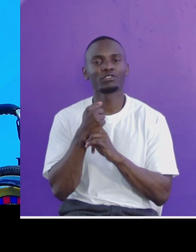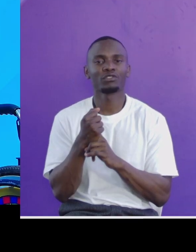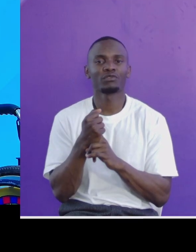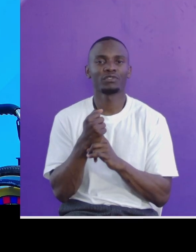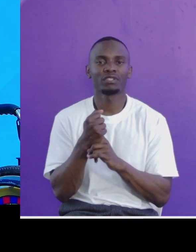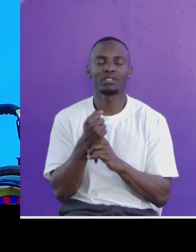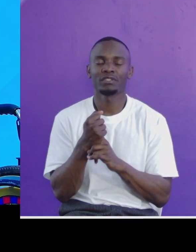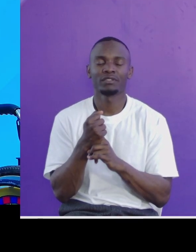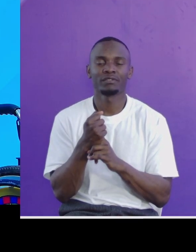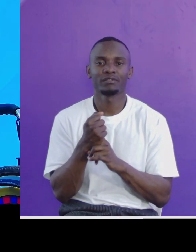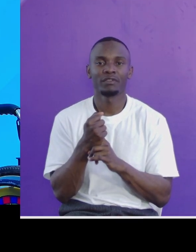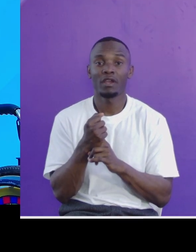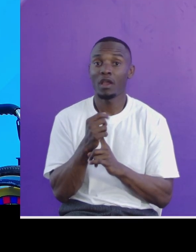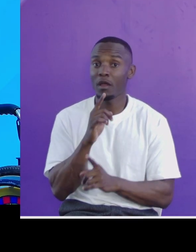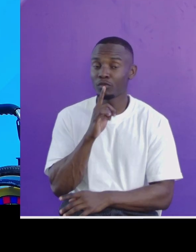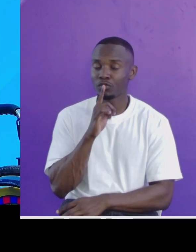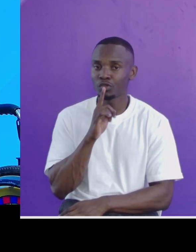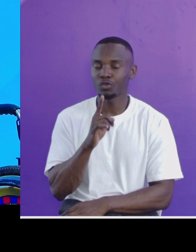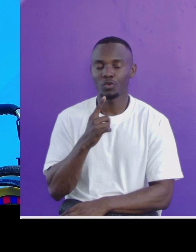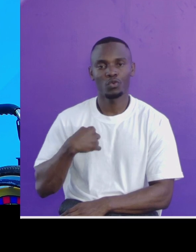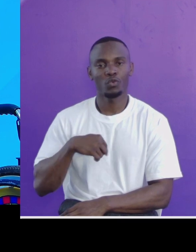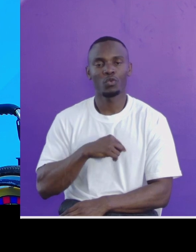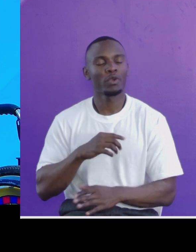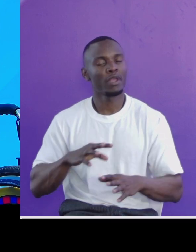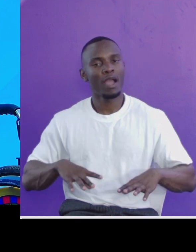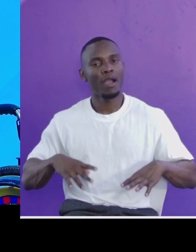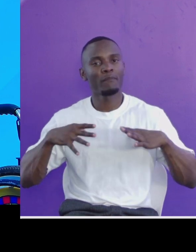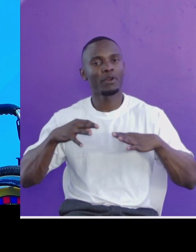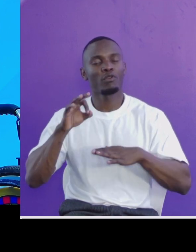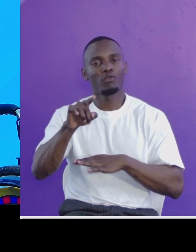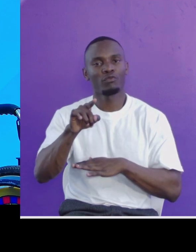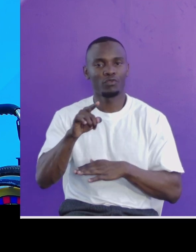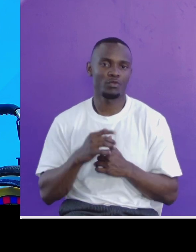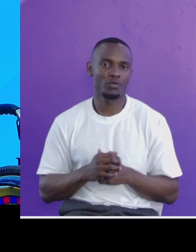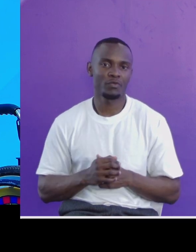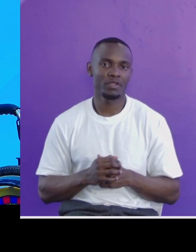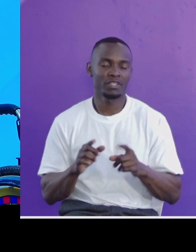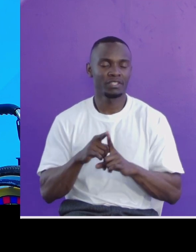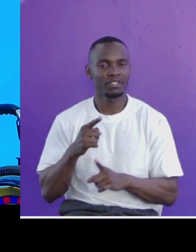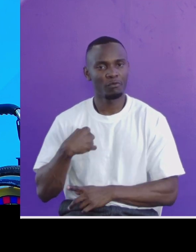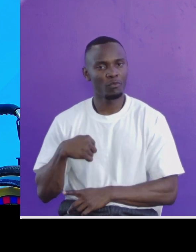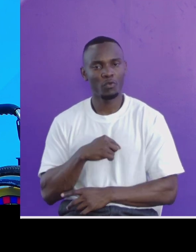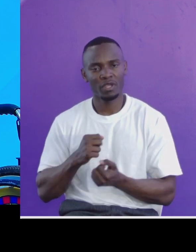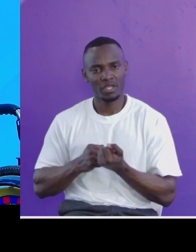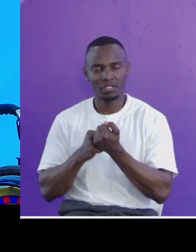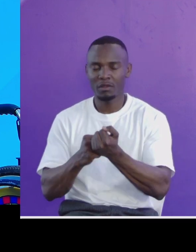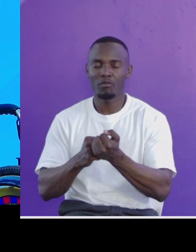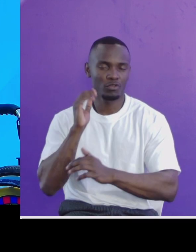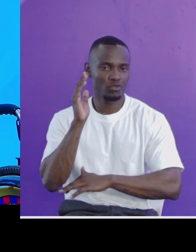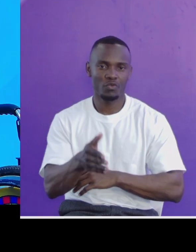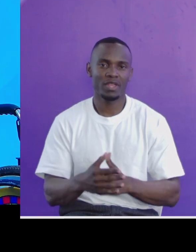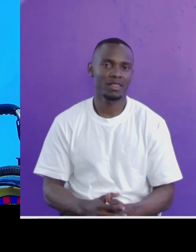be sure that we are proud of you, and we will support you in any way.